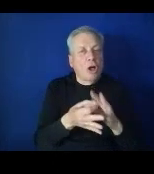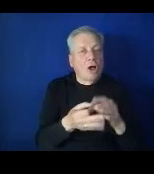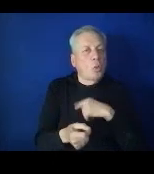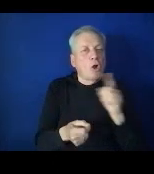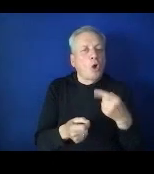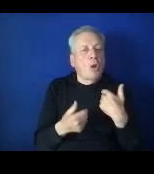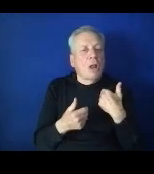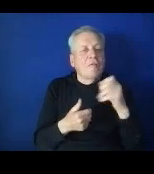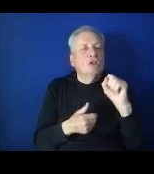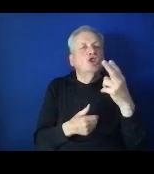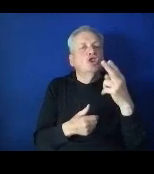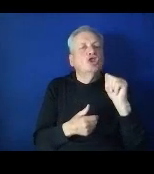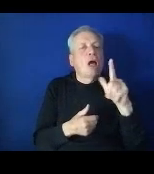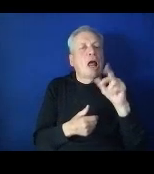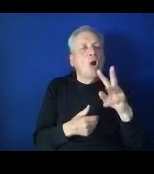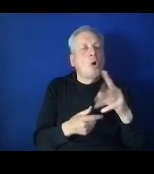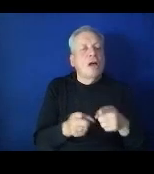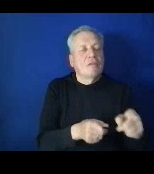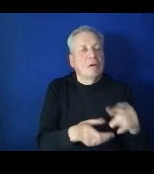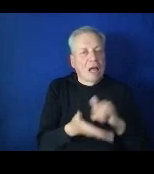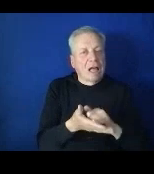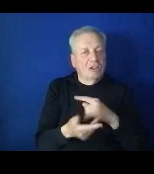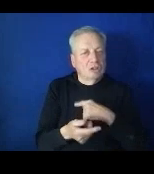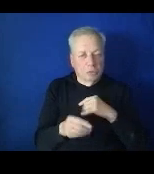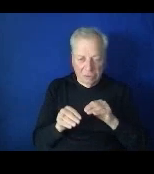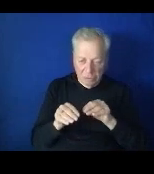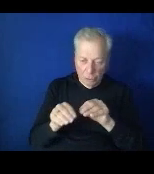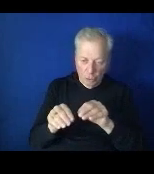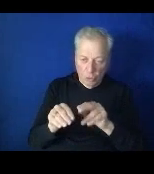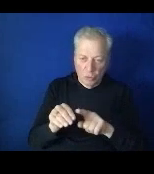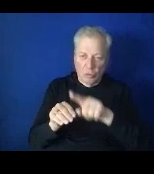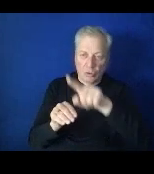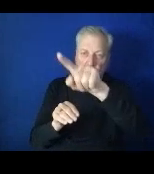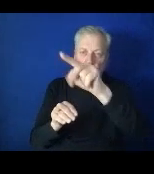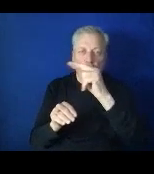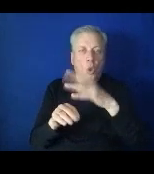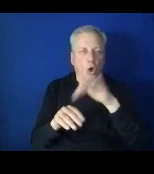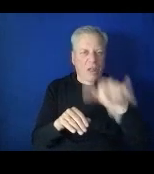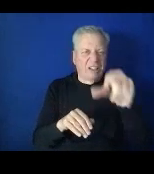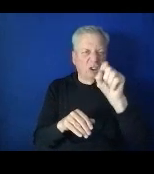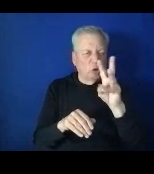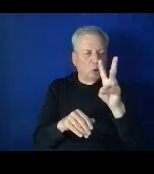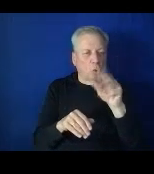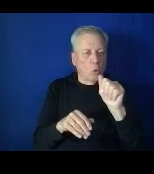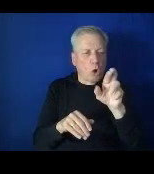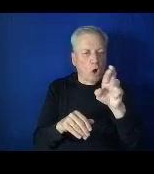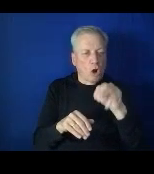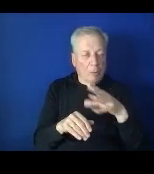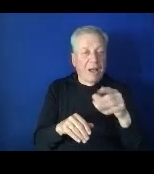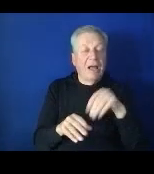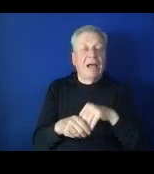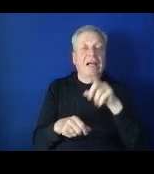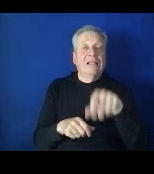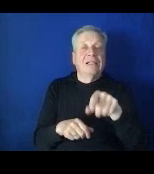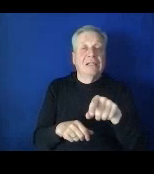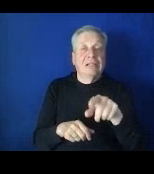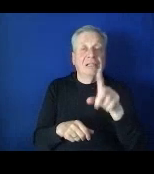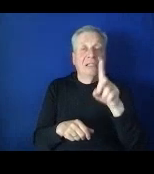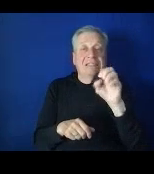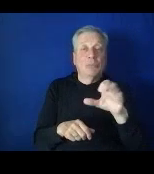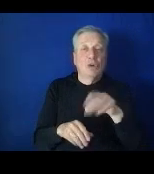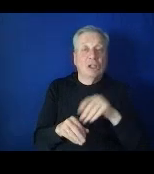events as we moved north on this swarm. And then December of 2020, we had this relatively